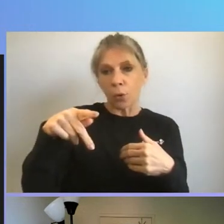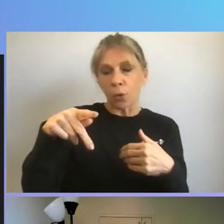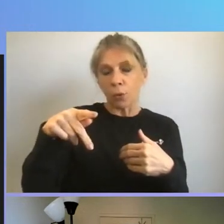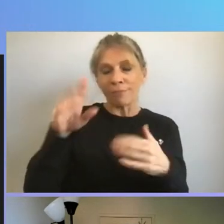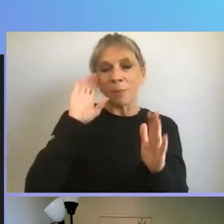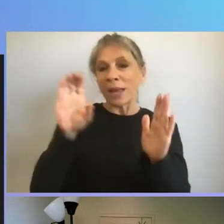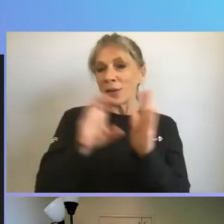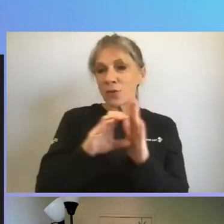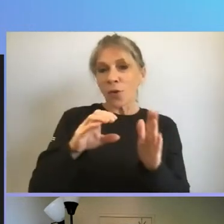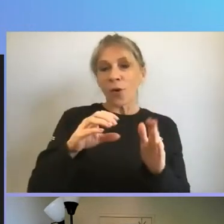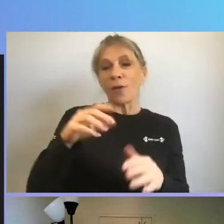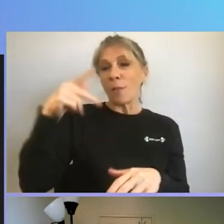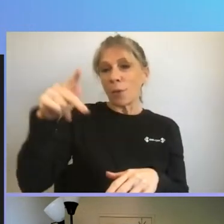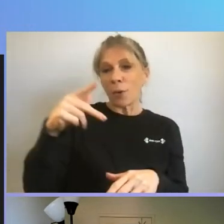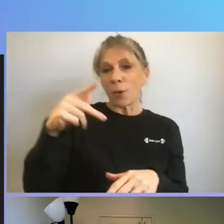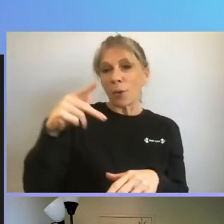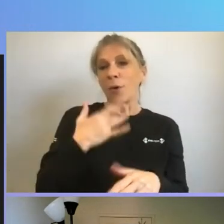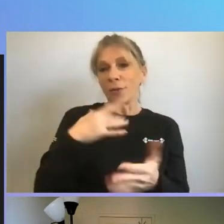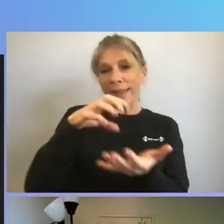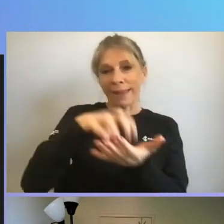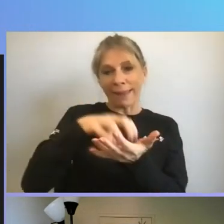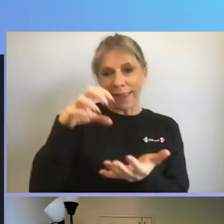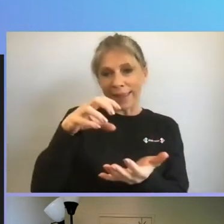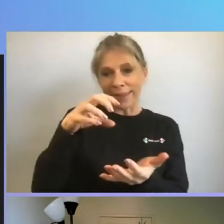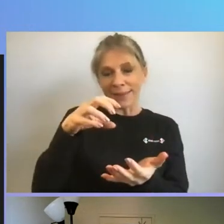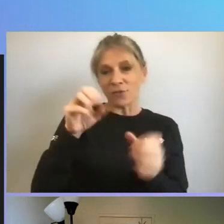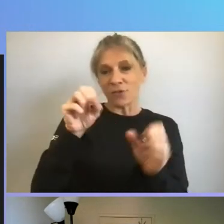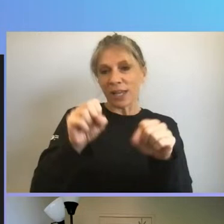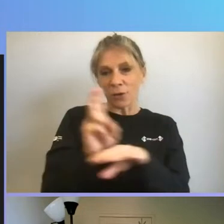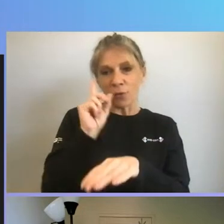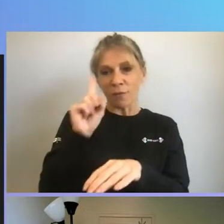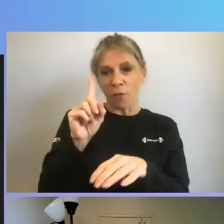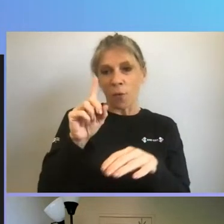purple cake that she could use for this birthday card.